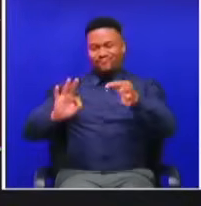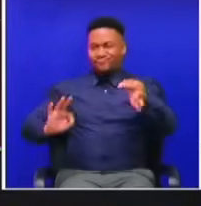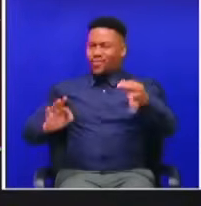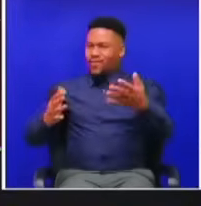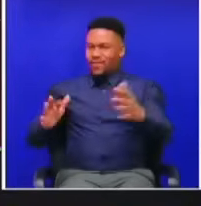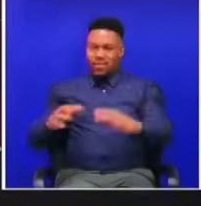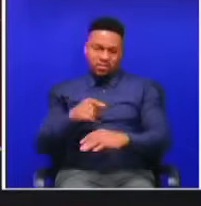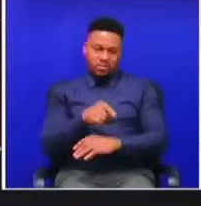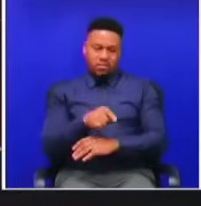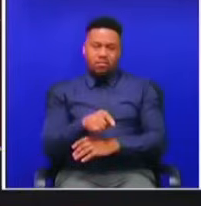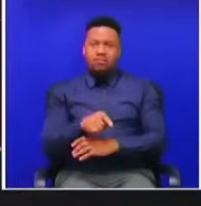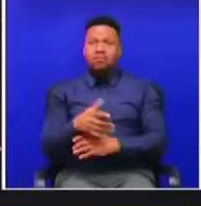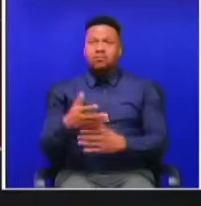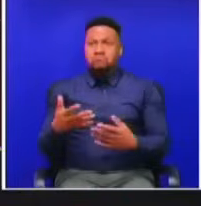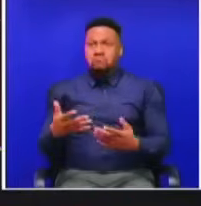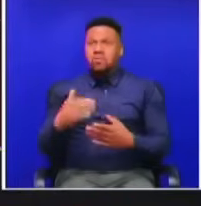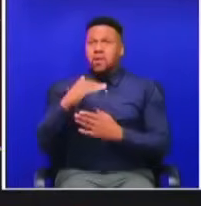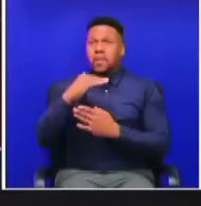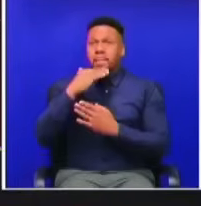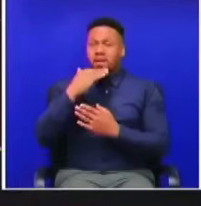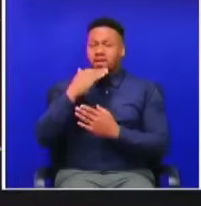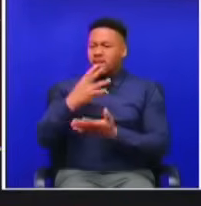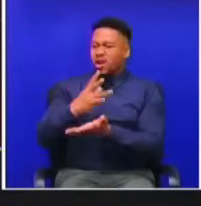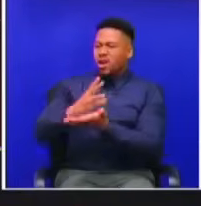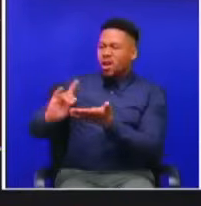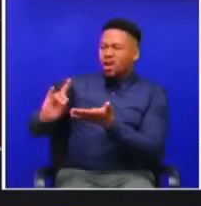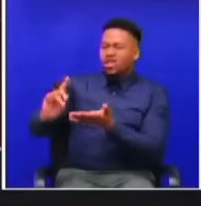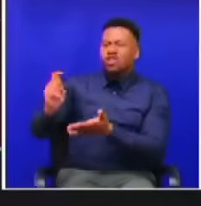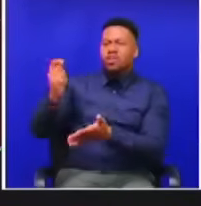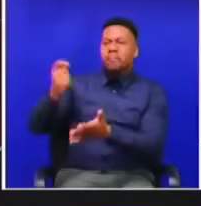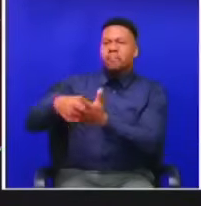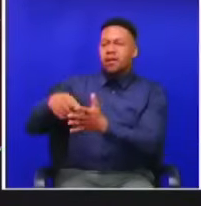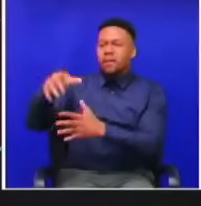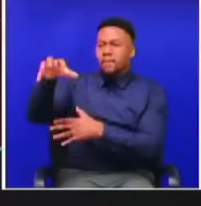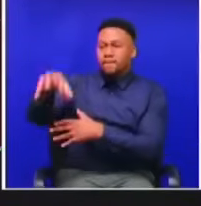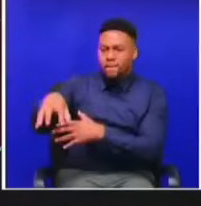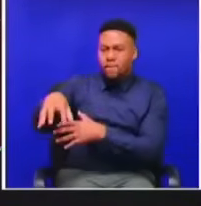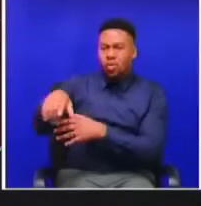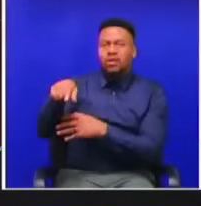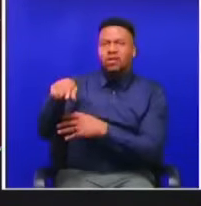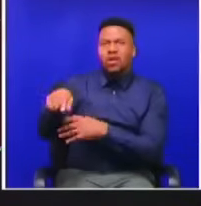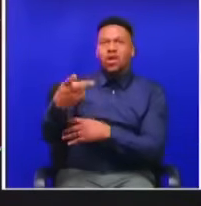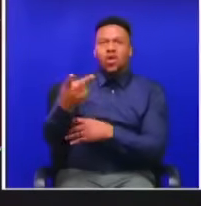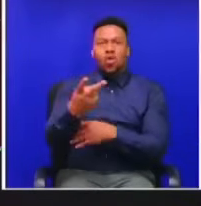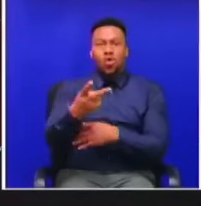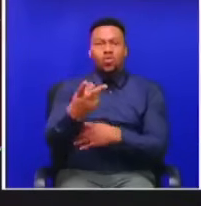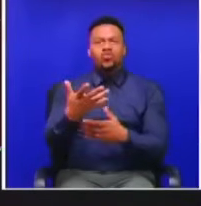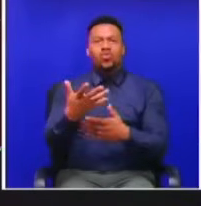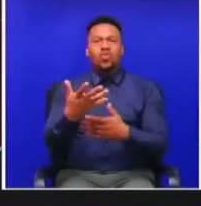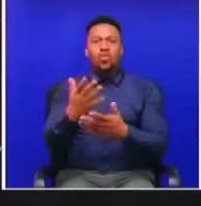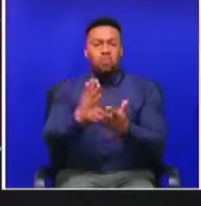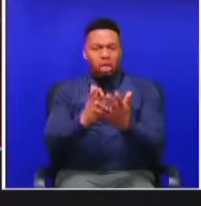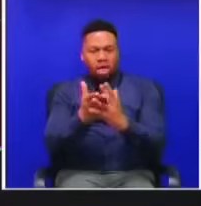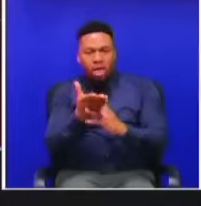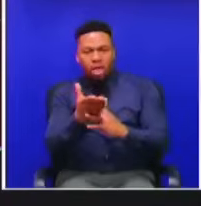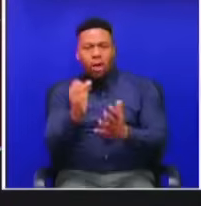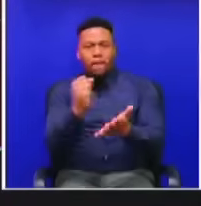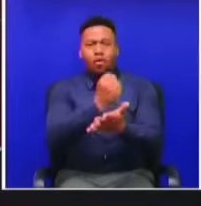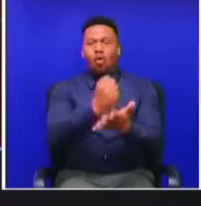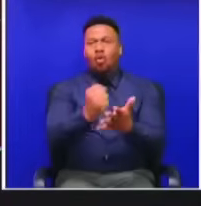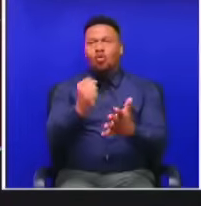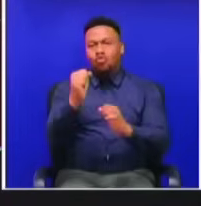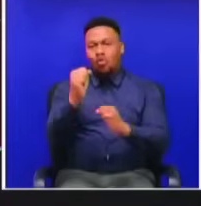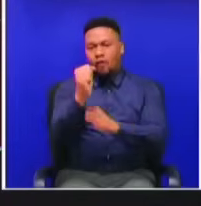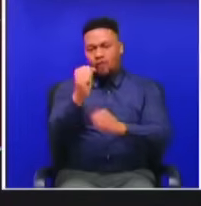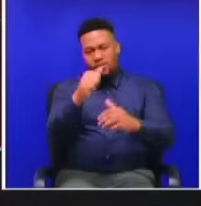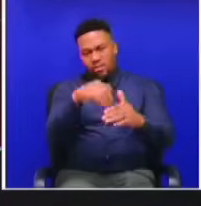other over-the-counter services at the post office and the removal of the post office as a recognized grant